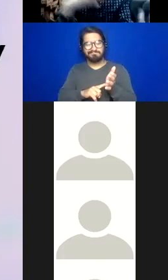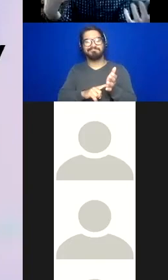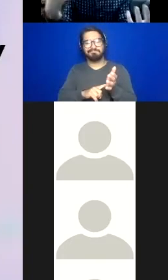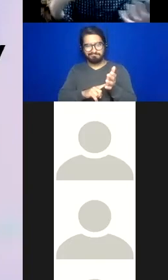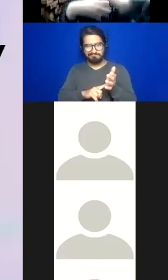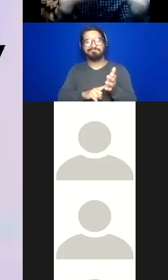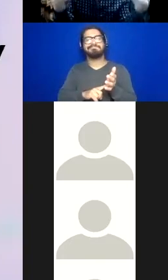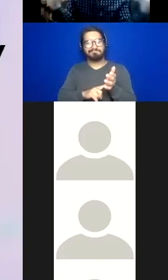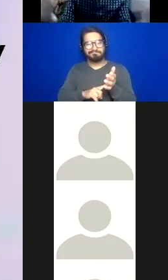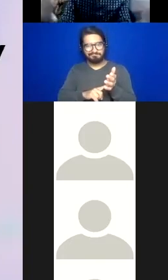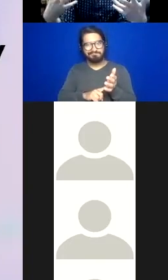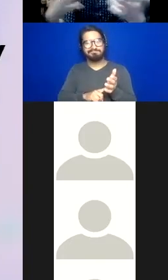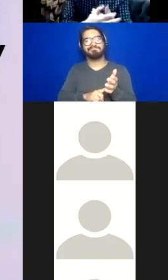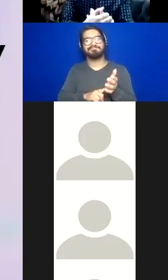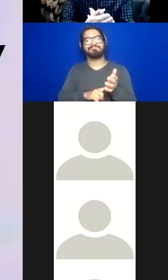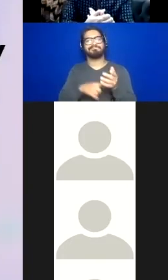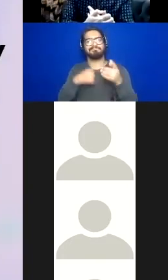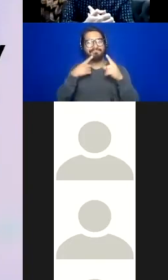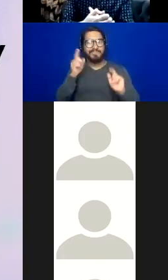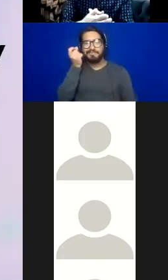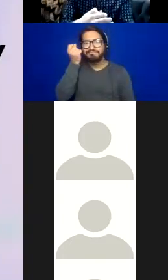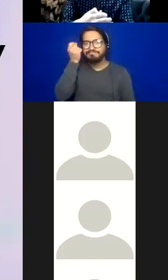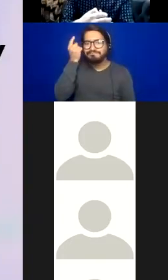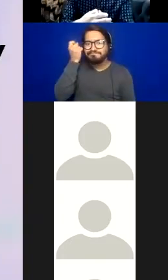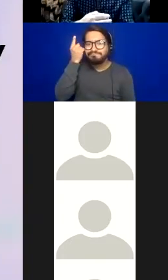It just made me understand that,